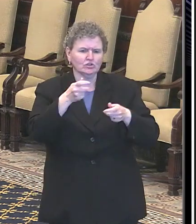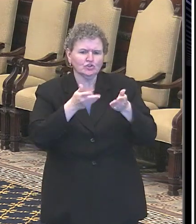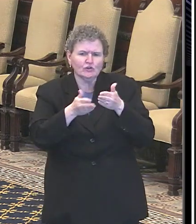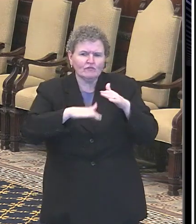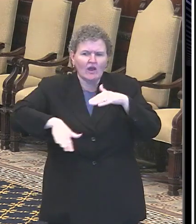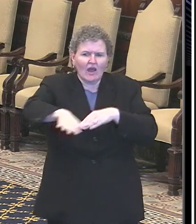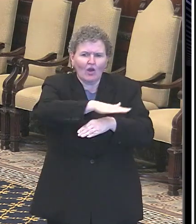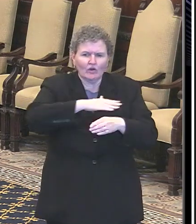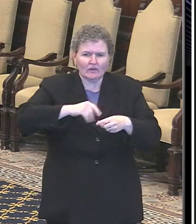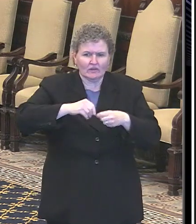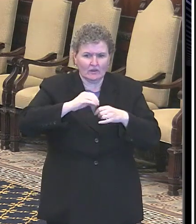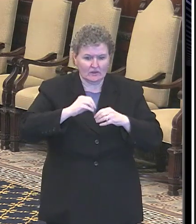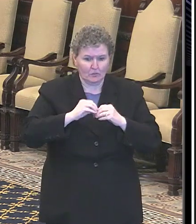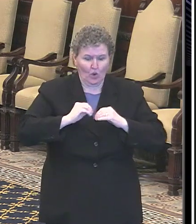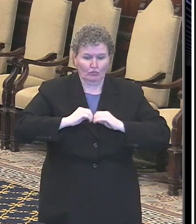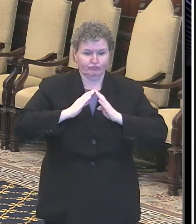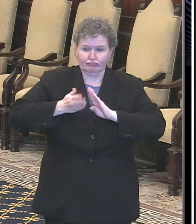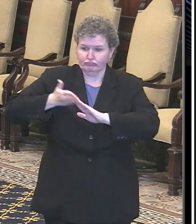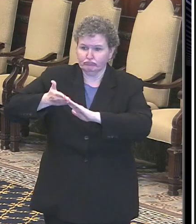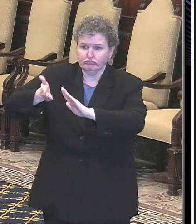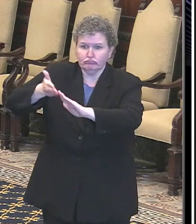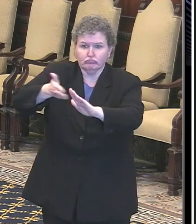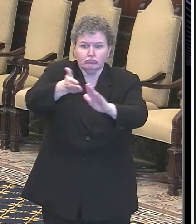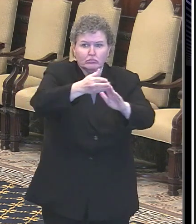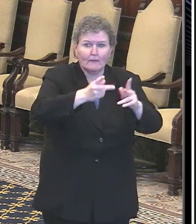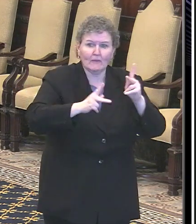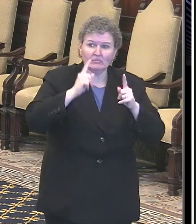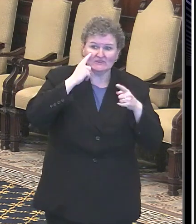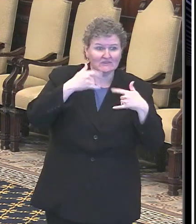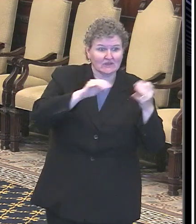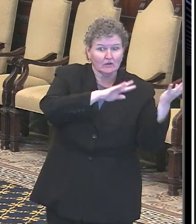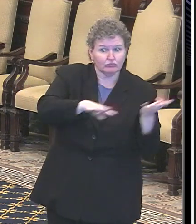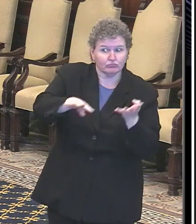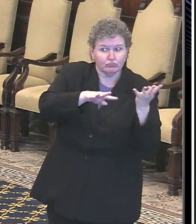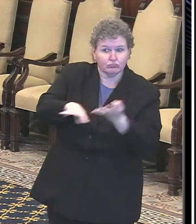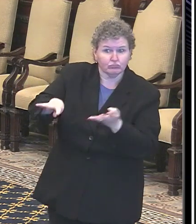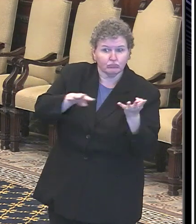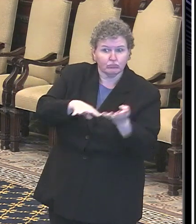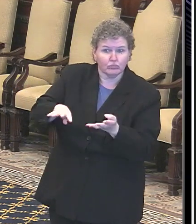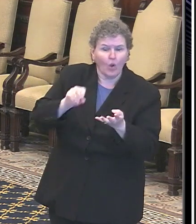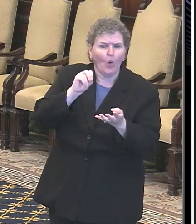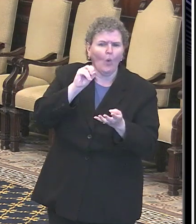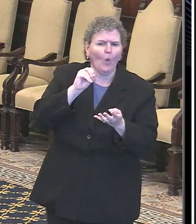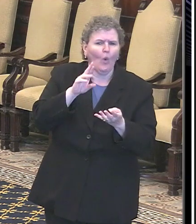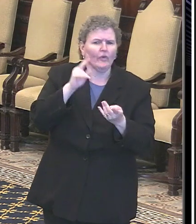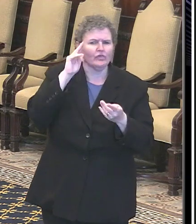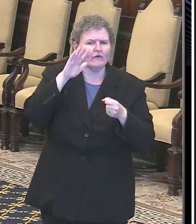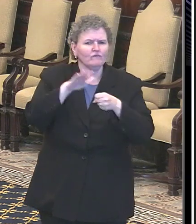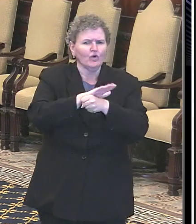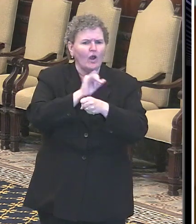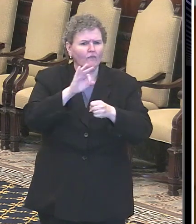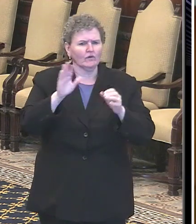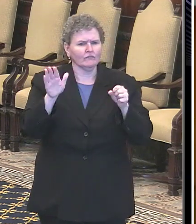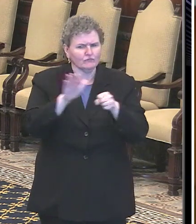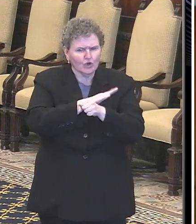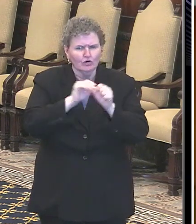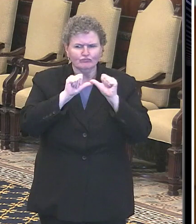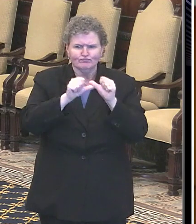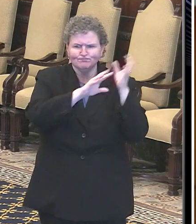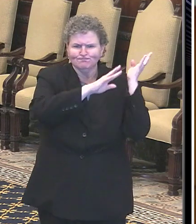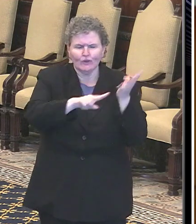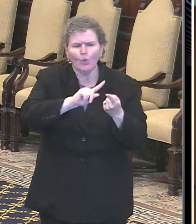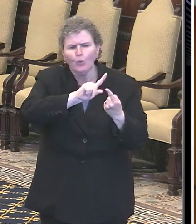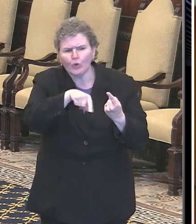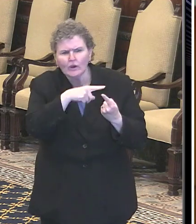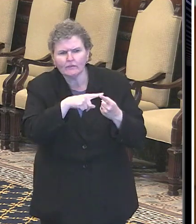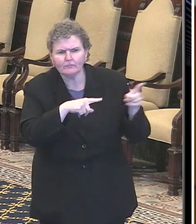and running right now and what you're seeing at this point, or when you expect them to be fully operational? So most of these